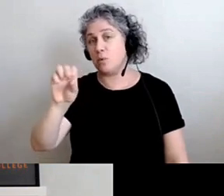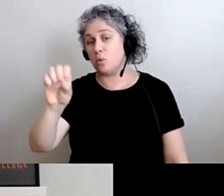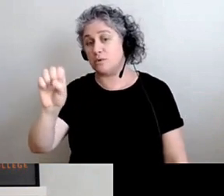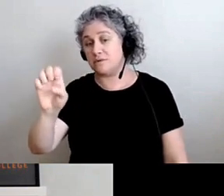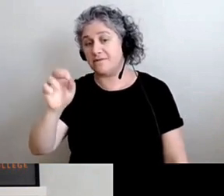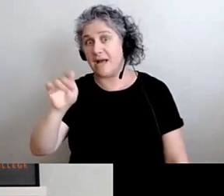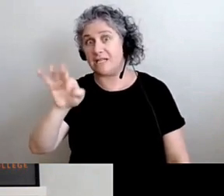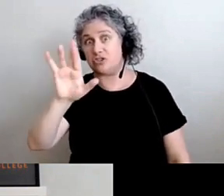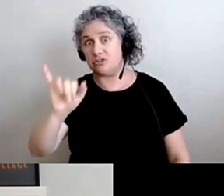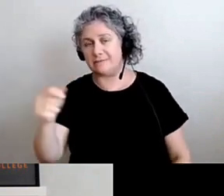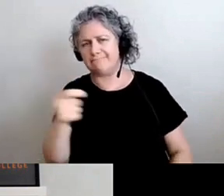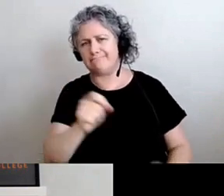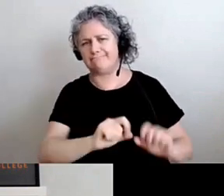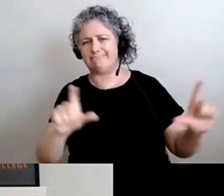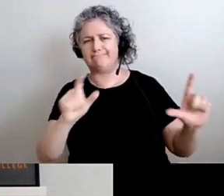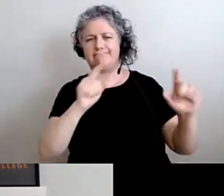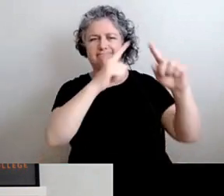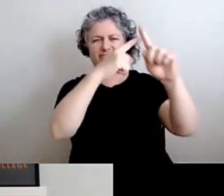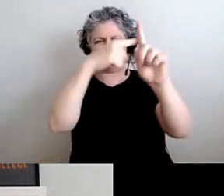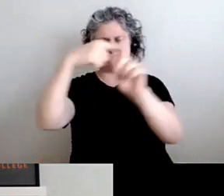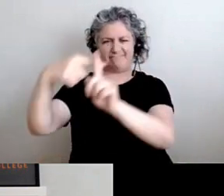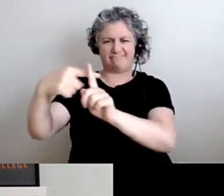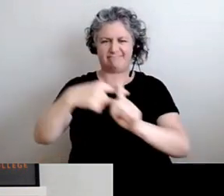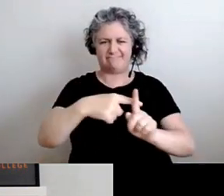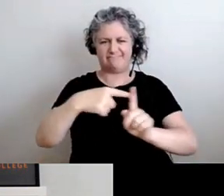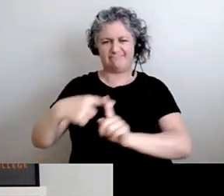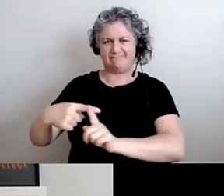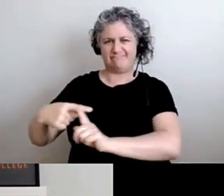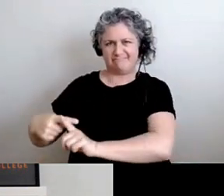that I cover. They are, I would say,